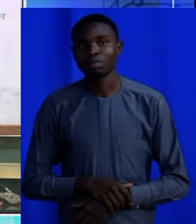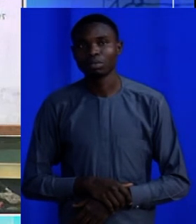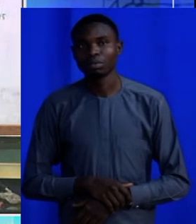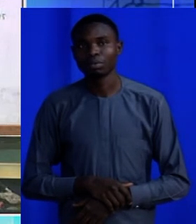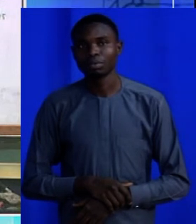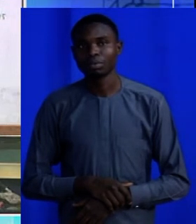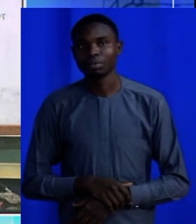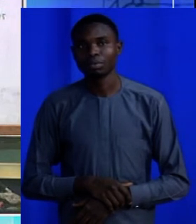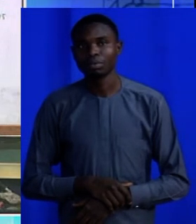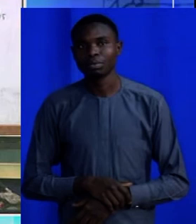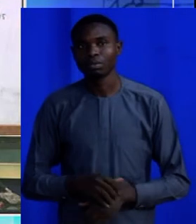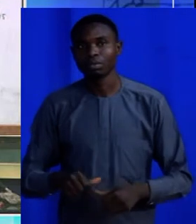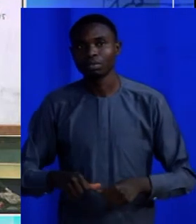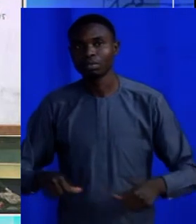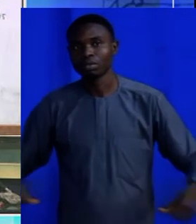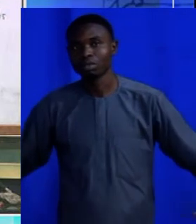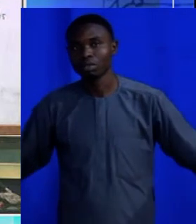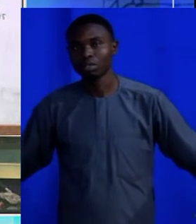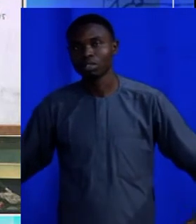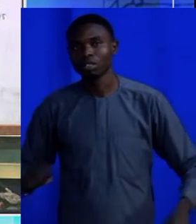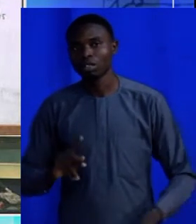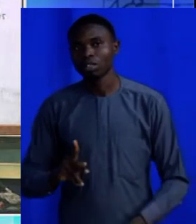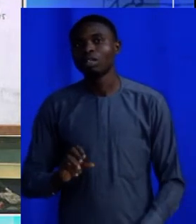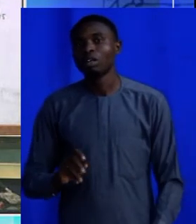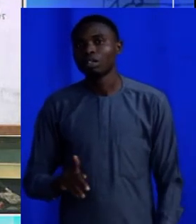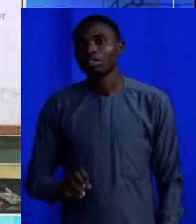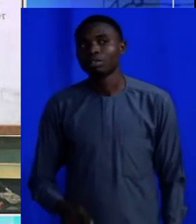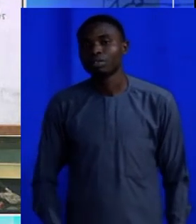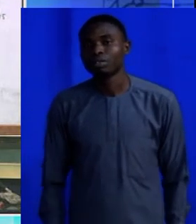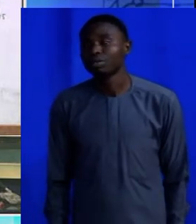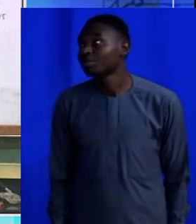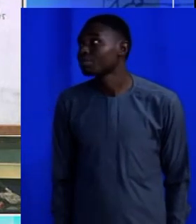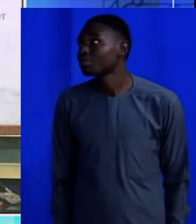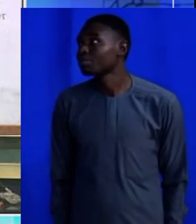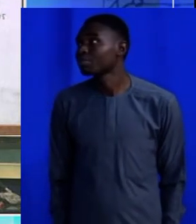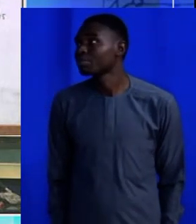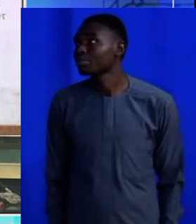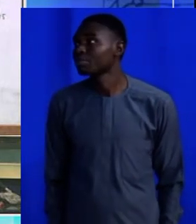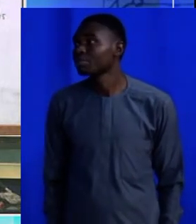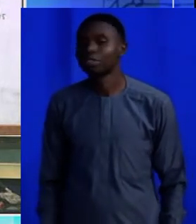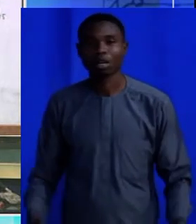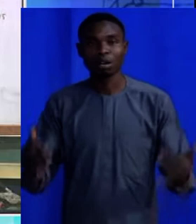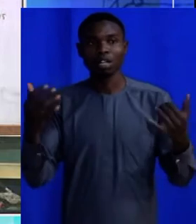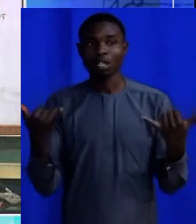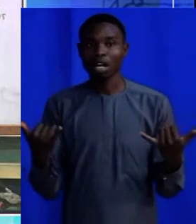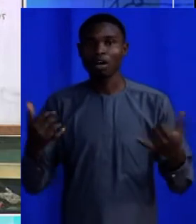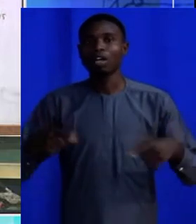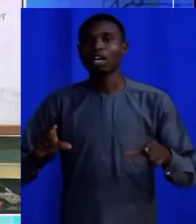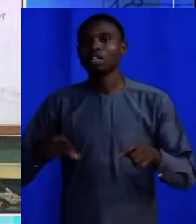the skin of an elephant, but skin or hides of elephants, hides of